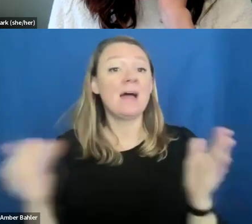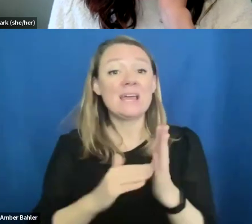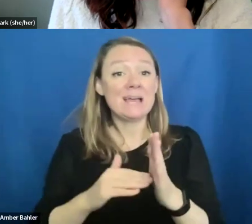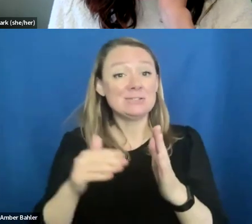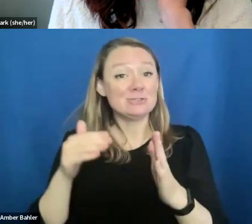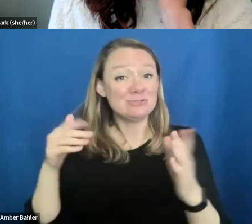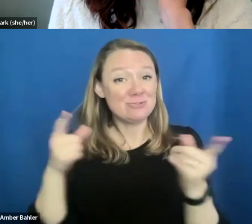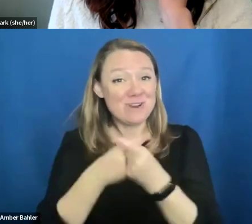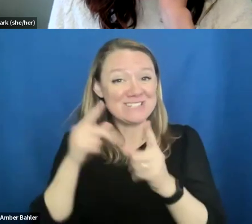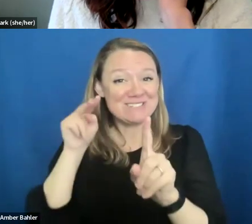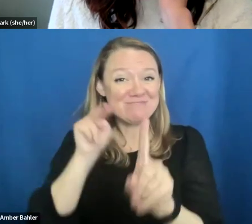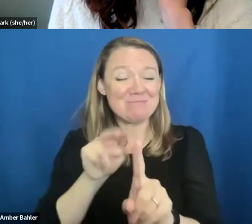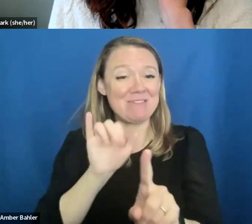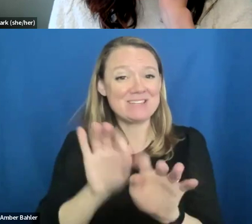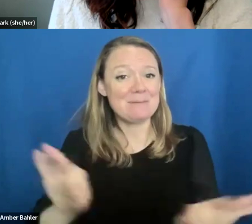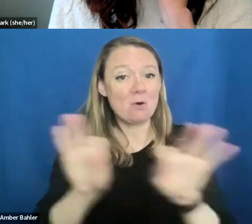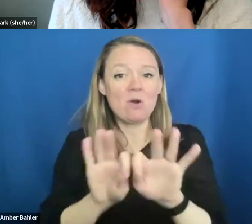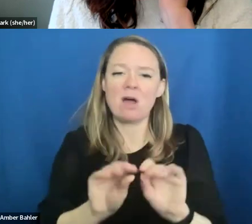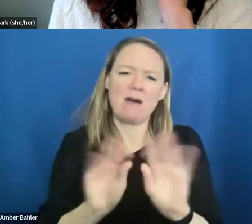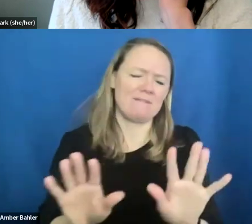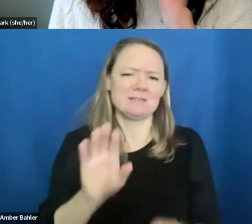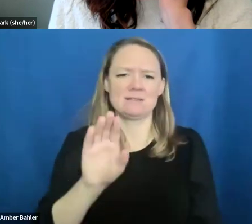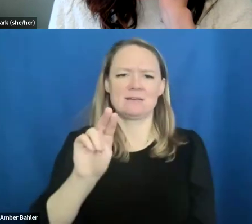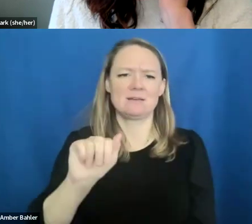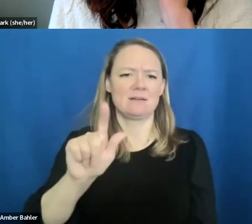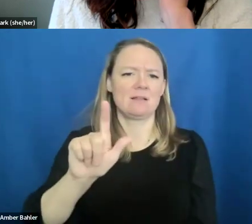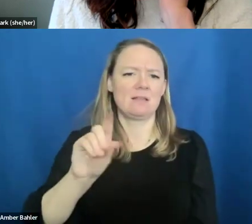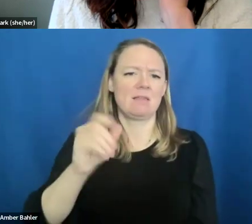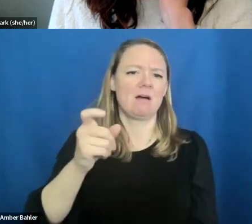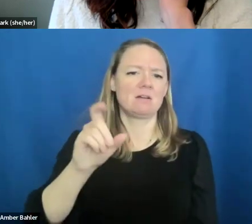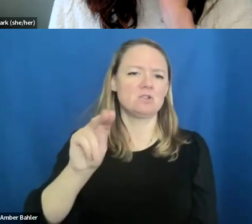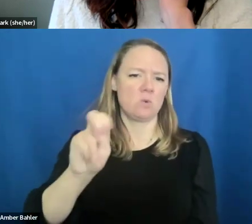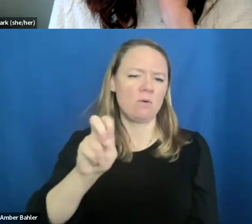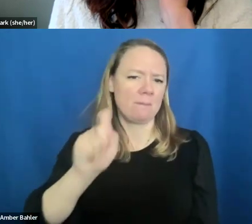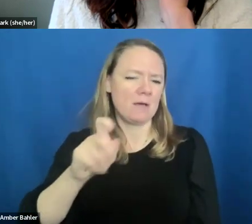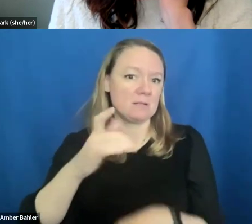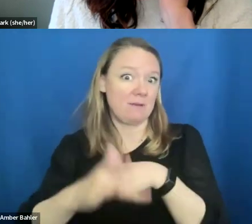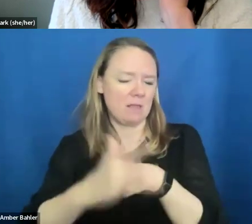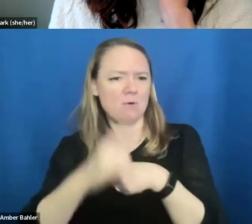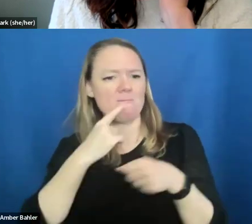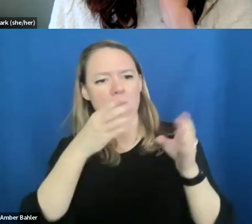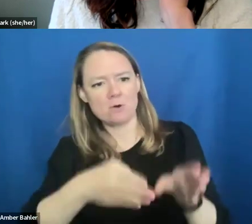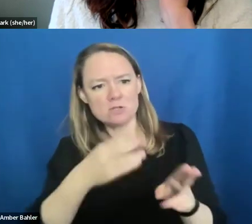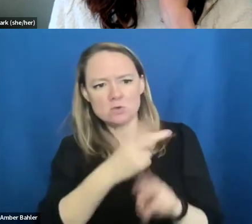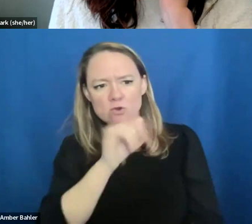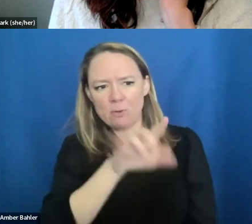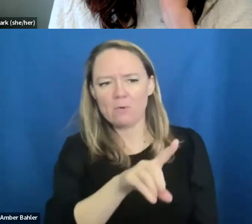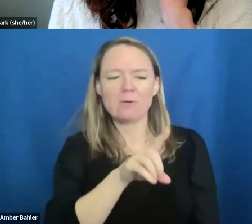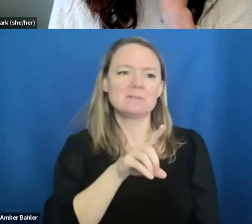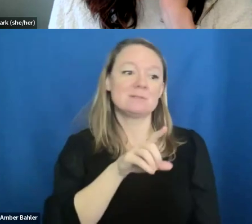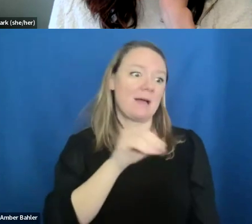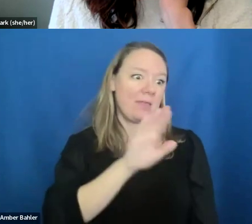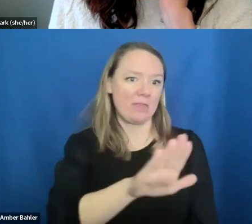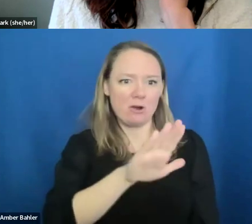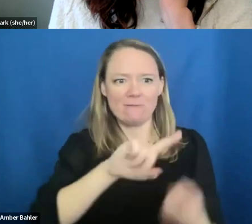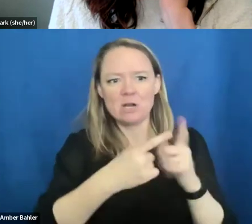sure that naloxone is available for people who are using opioids, for friends or family members of people